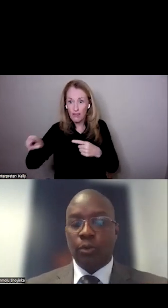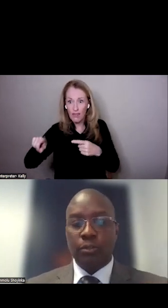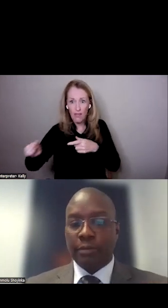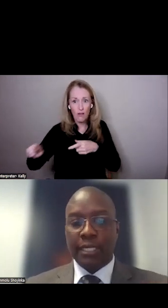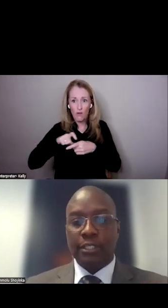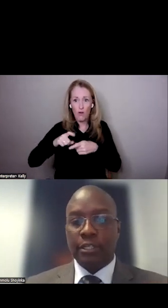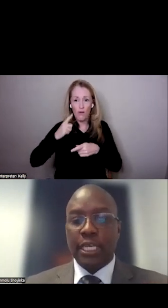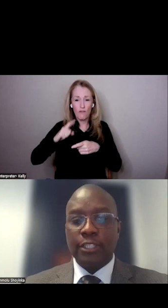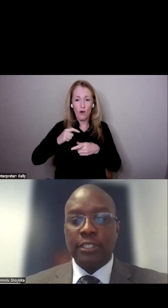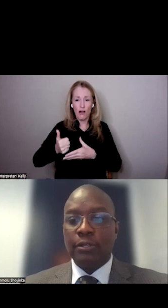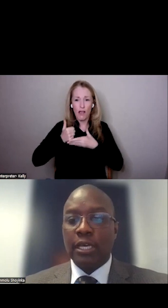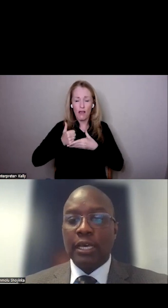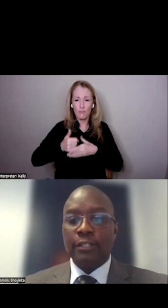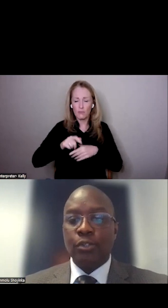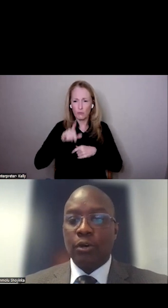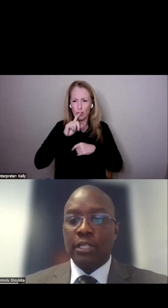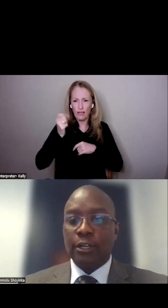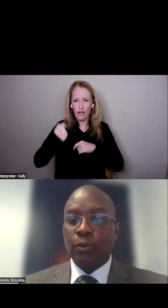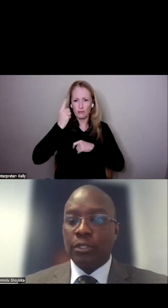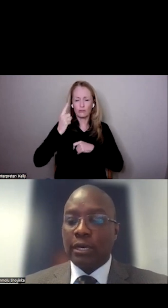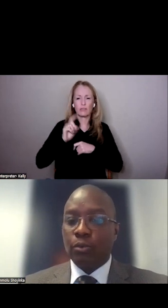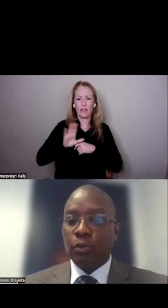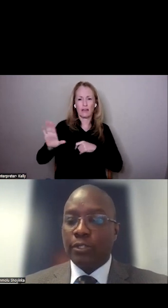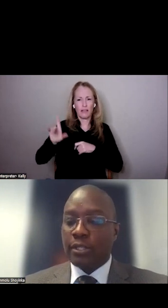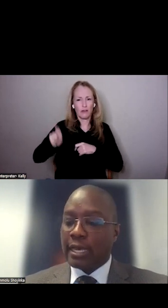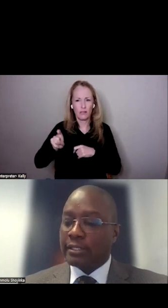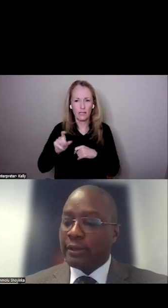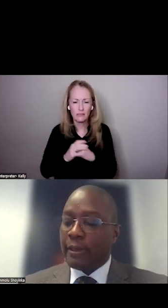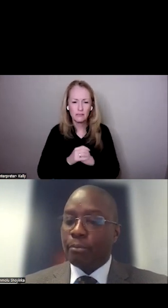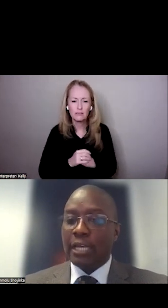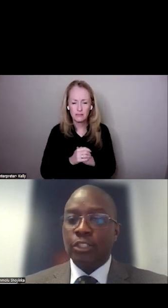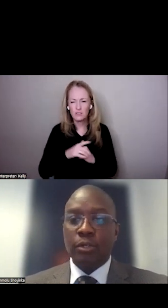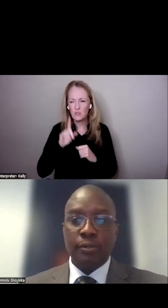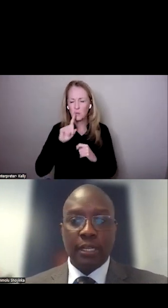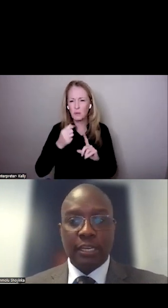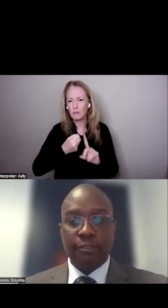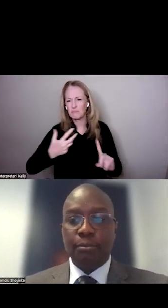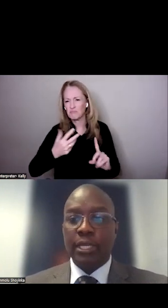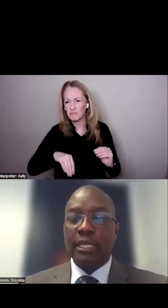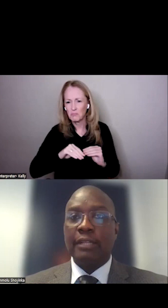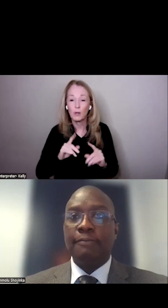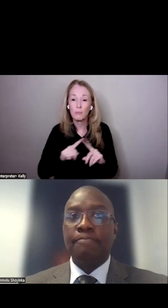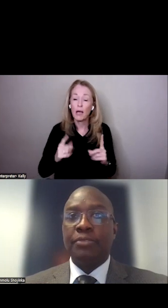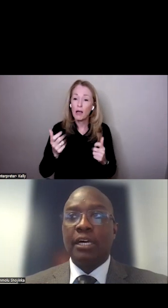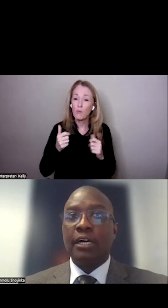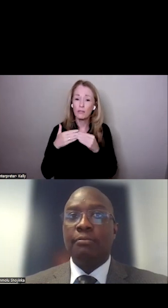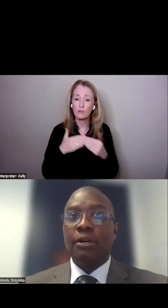a whole communications on and so on that will go into that. But I just want to leave the point